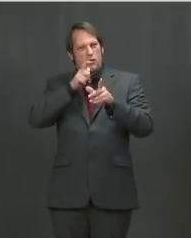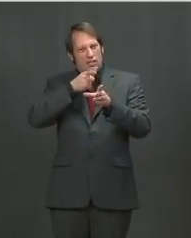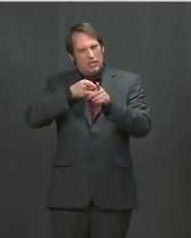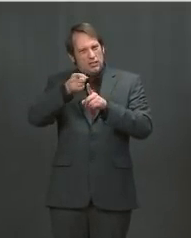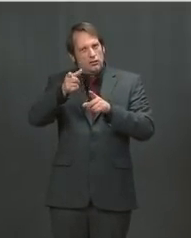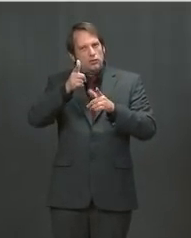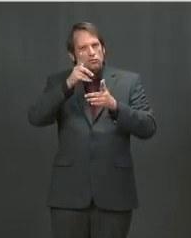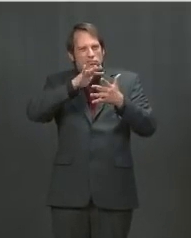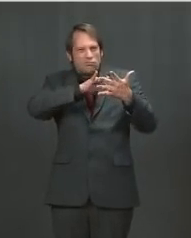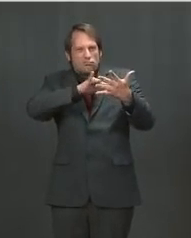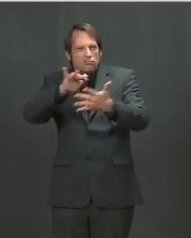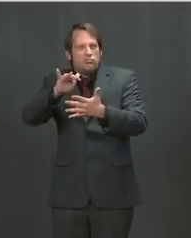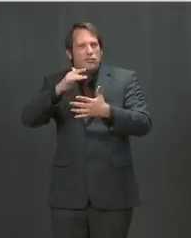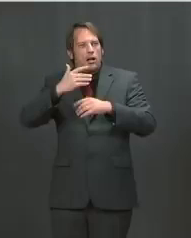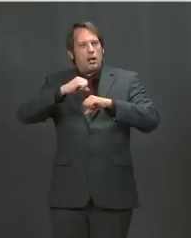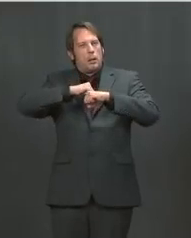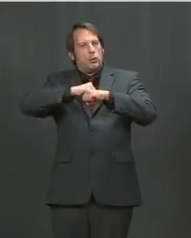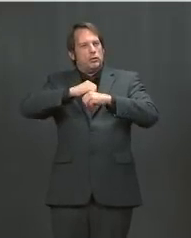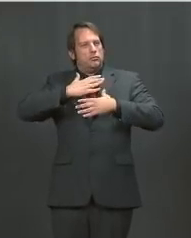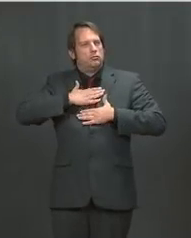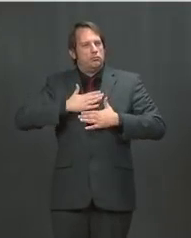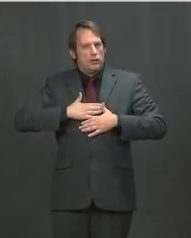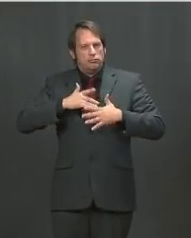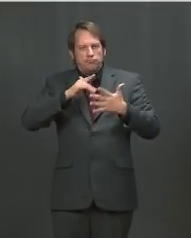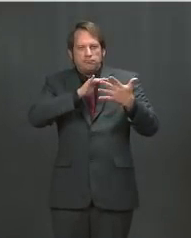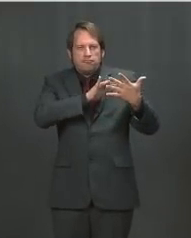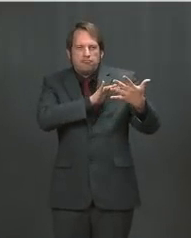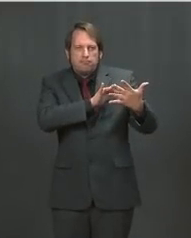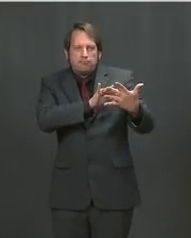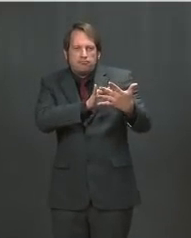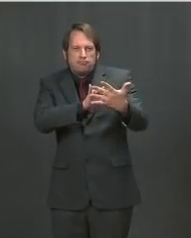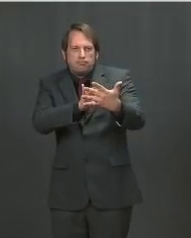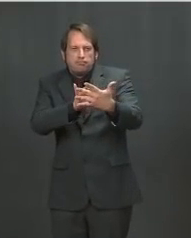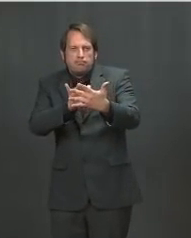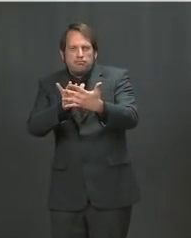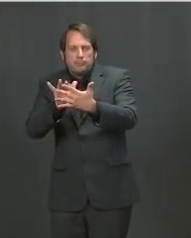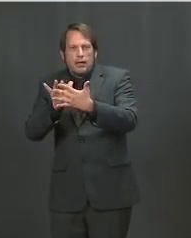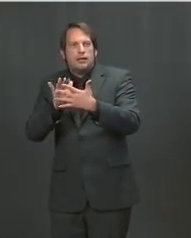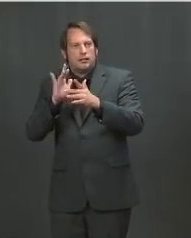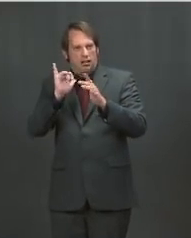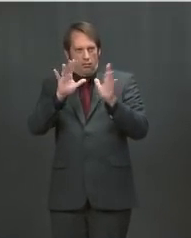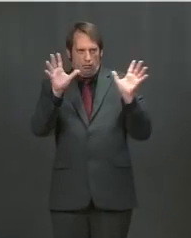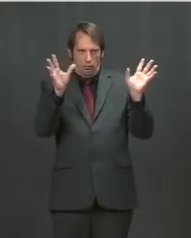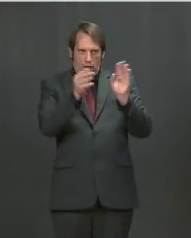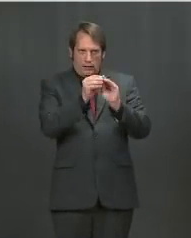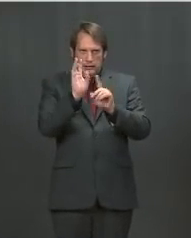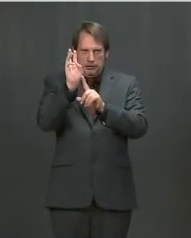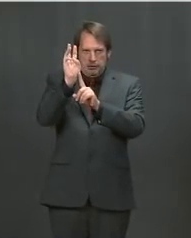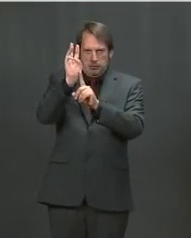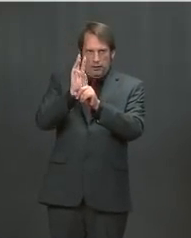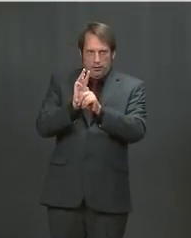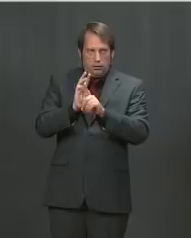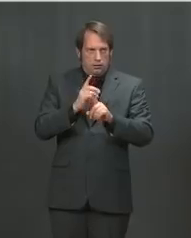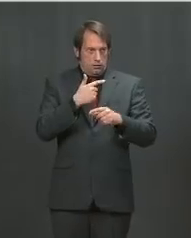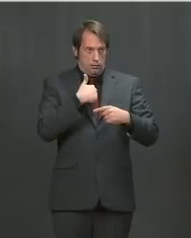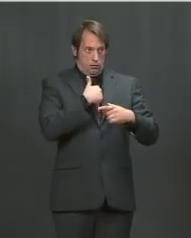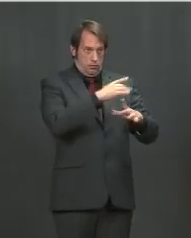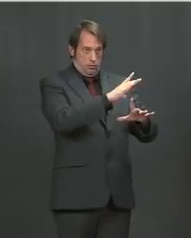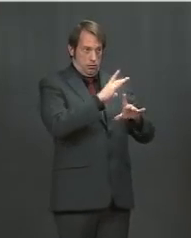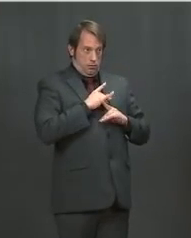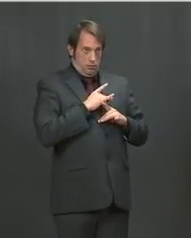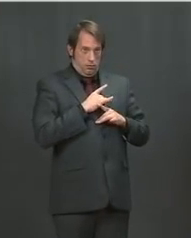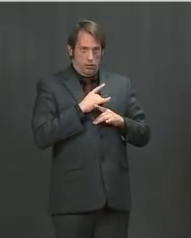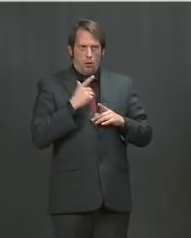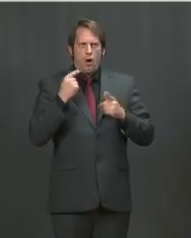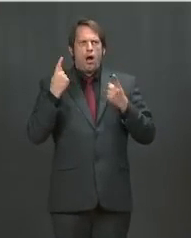and Alex Sette, and they went out to 6 months after infection. I want people to realize that that's at least